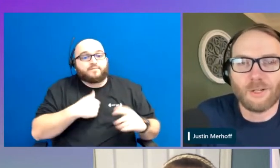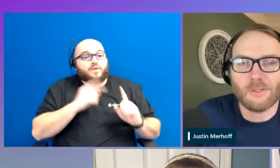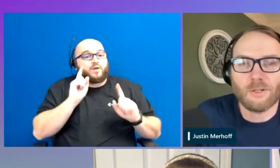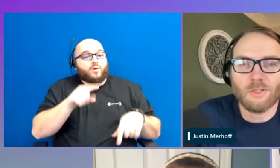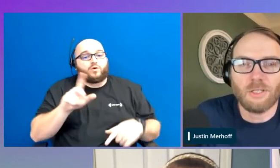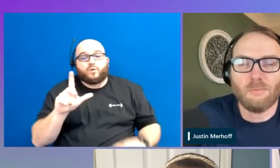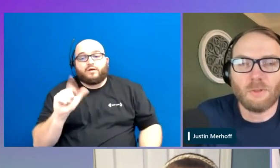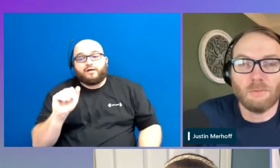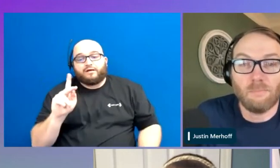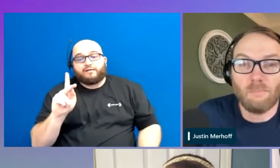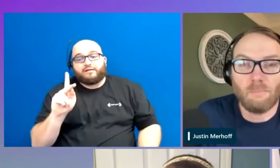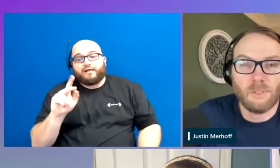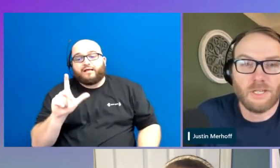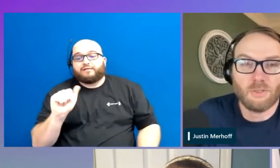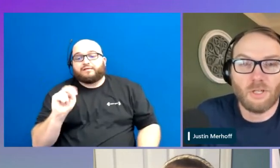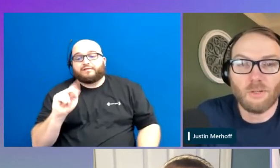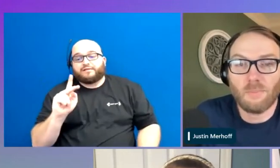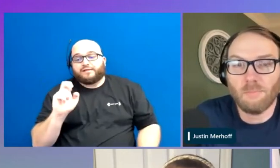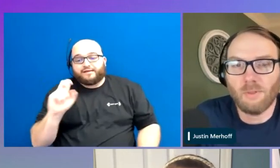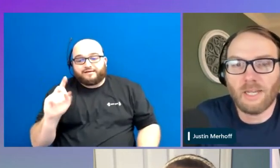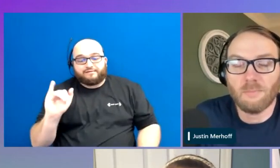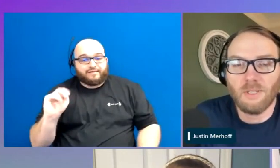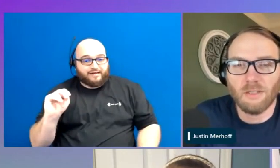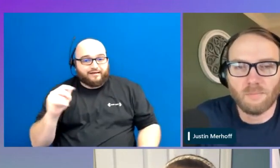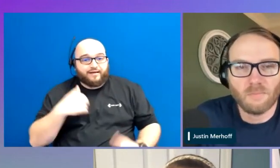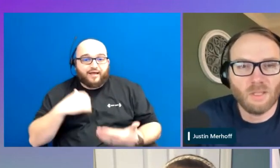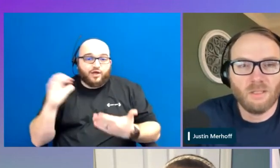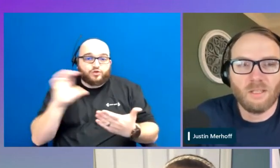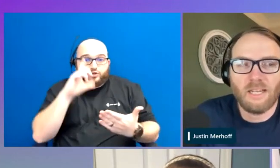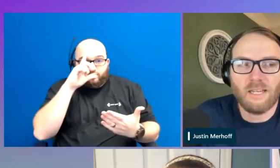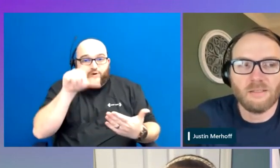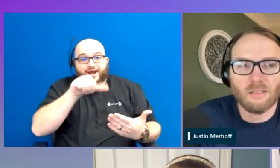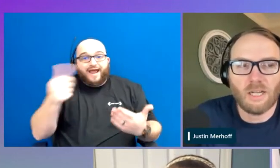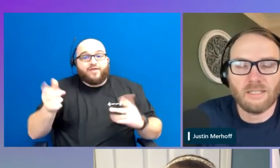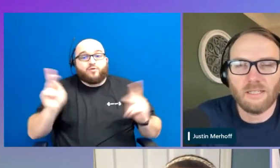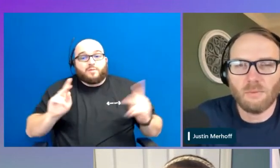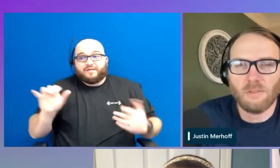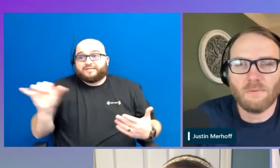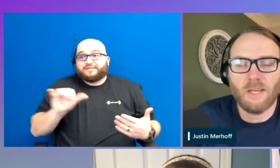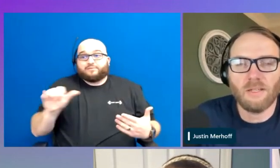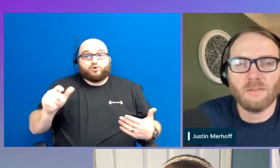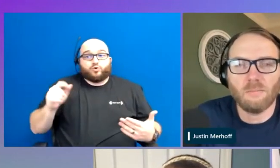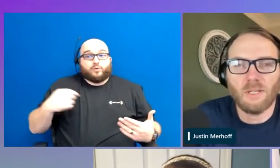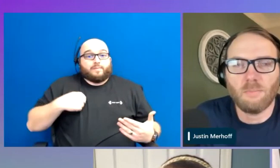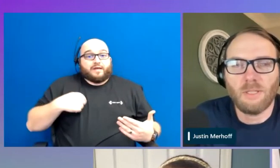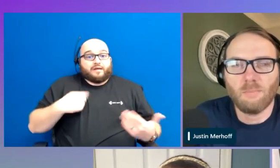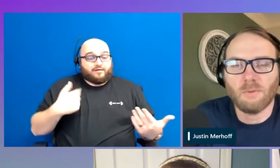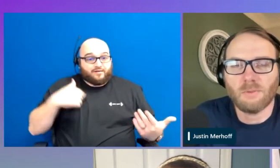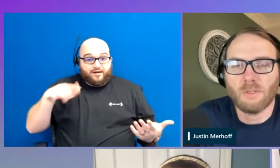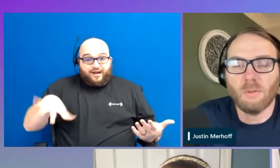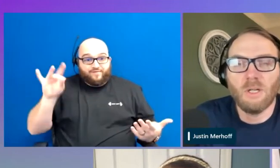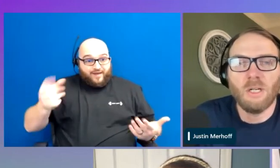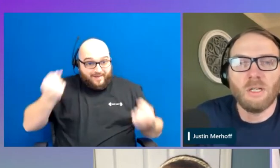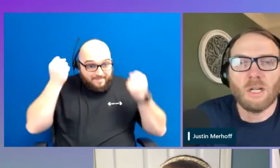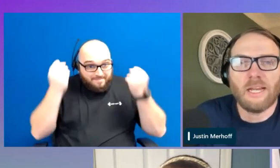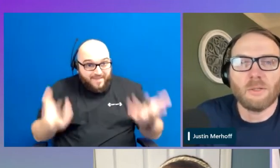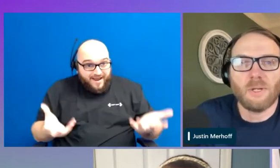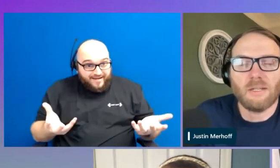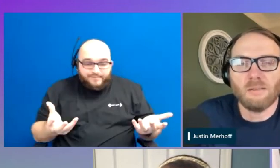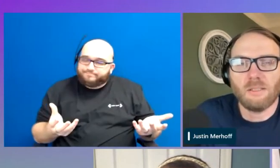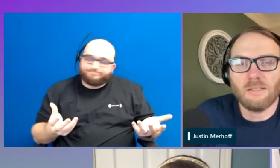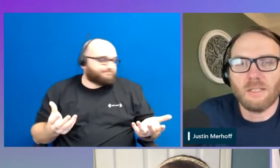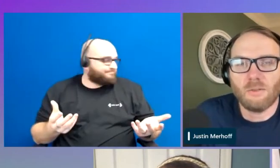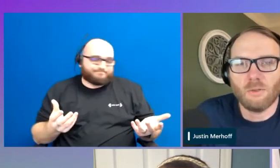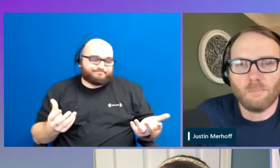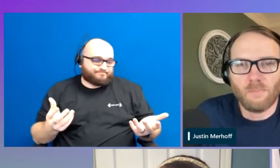and started searching for potential other people like me. And I didn't really find many people. So I